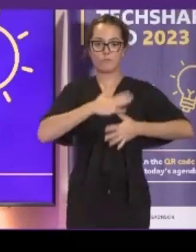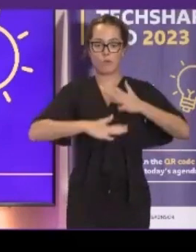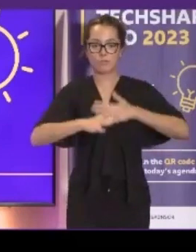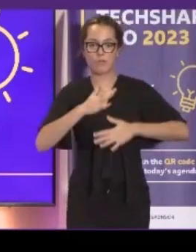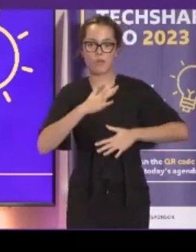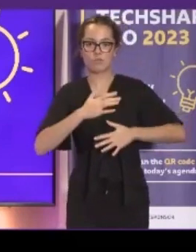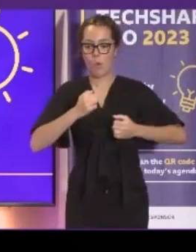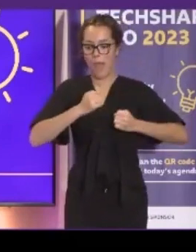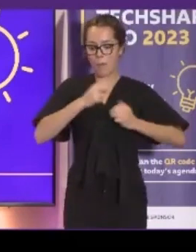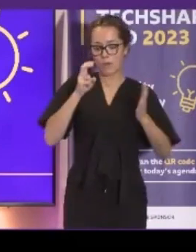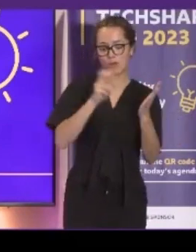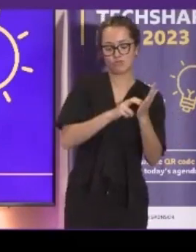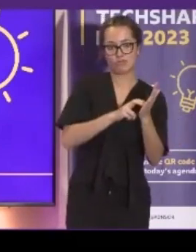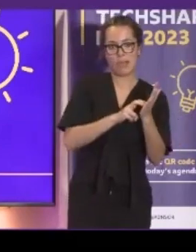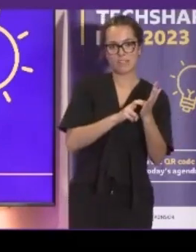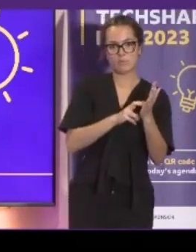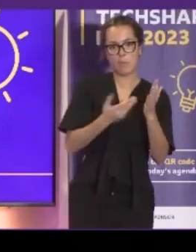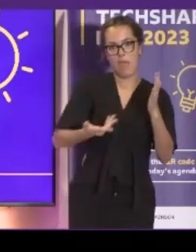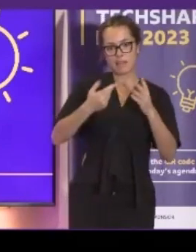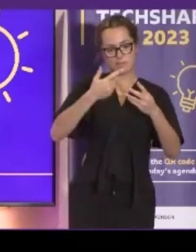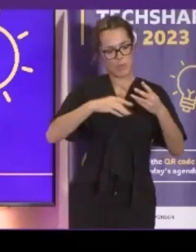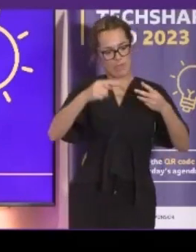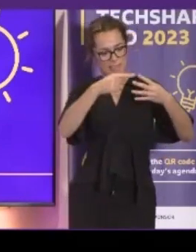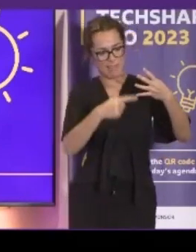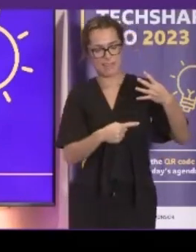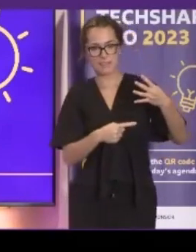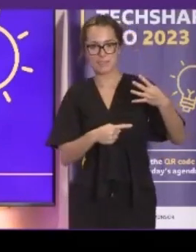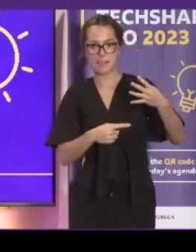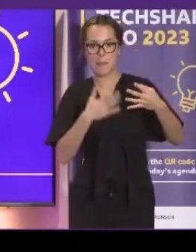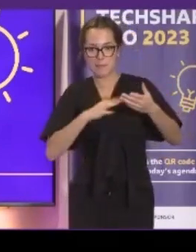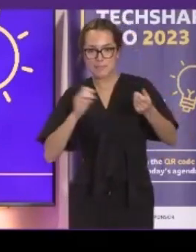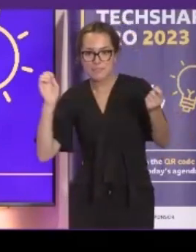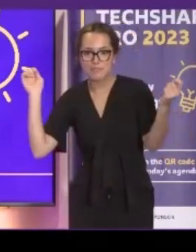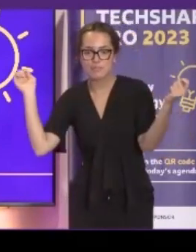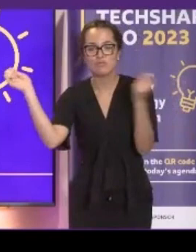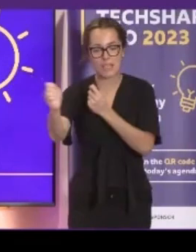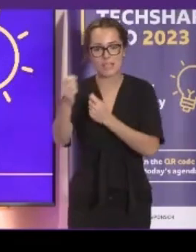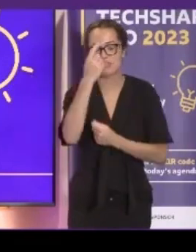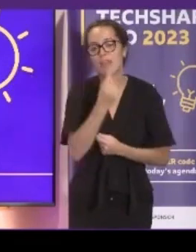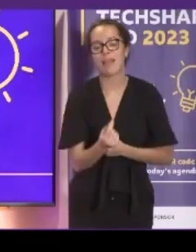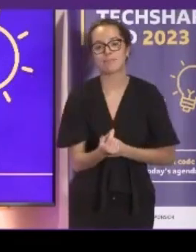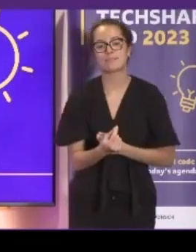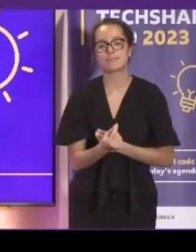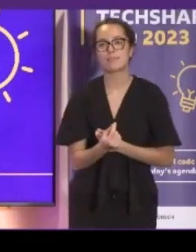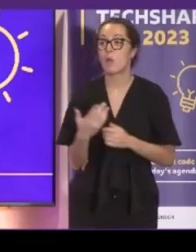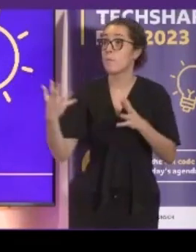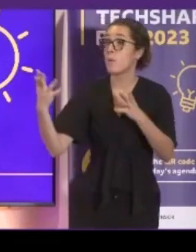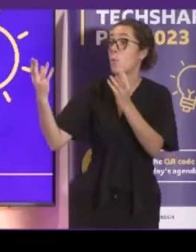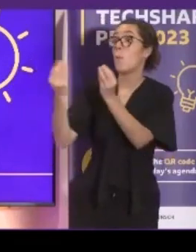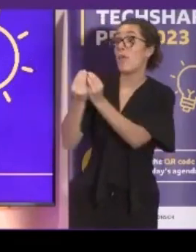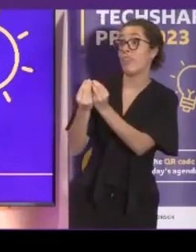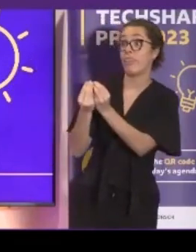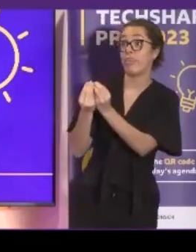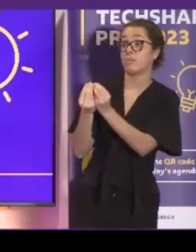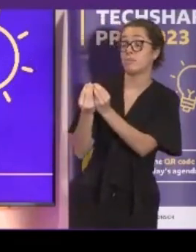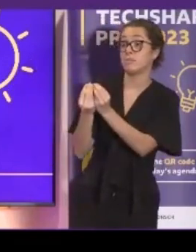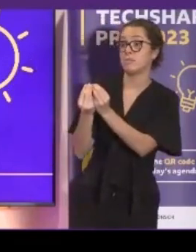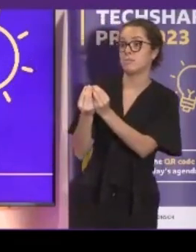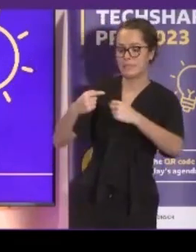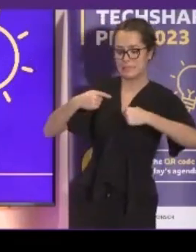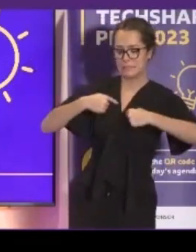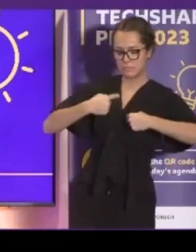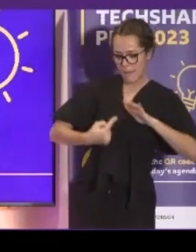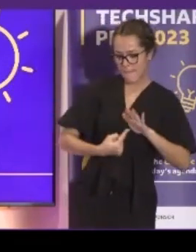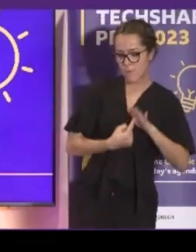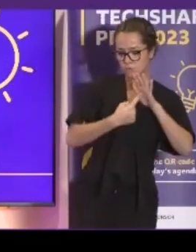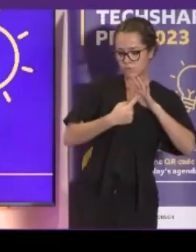suppliers, we're actually able to drive that change with them and say, look, this is important to us, so you need to be able